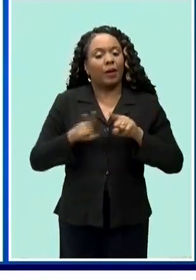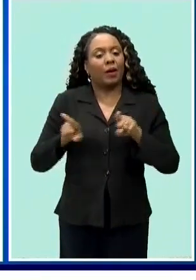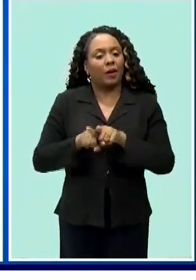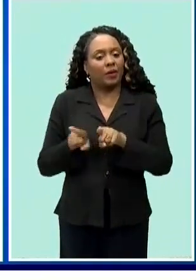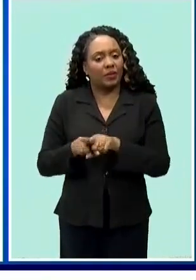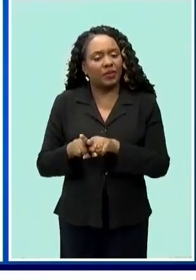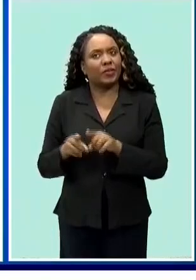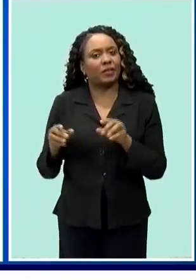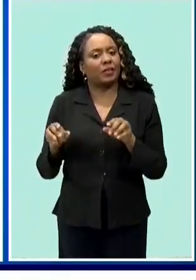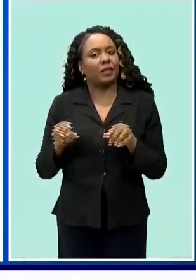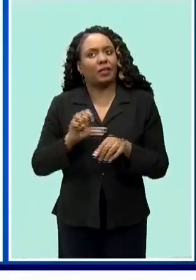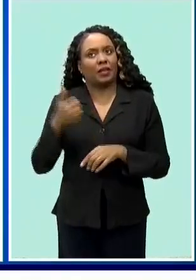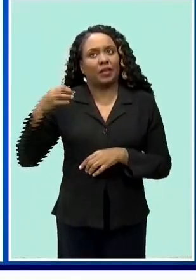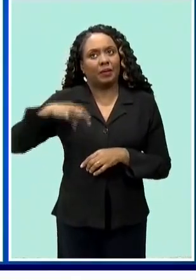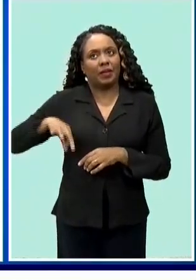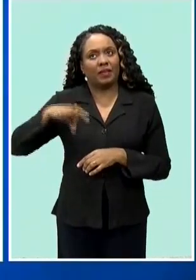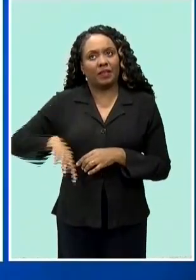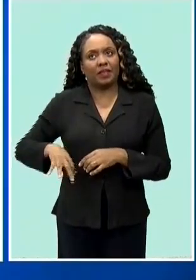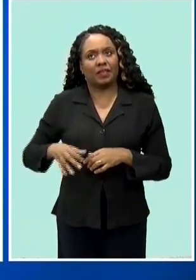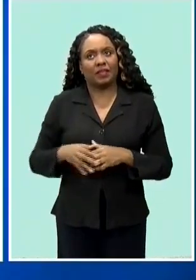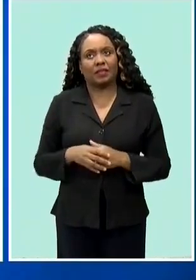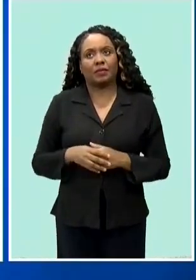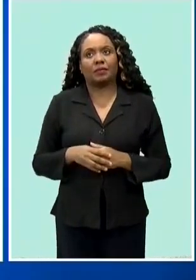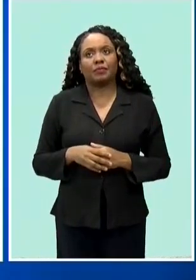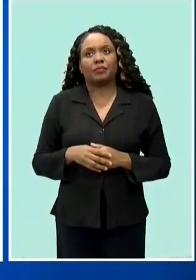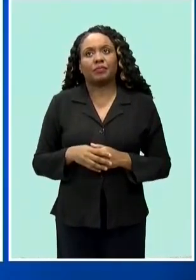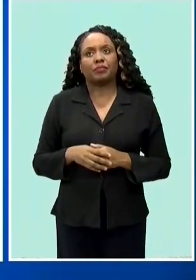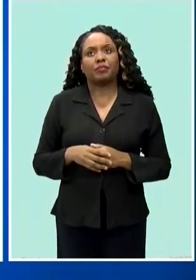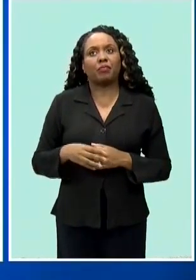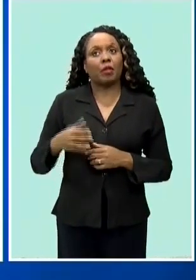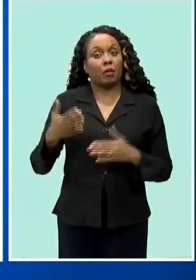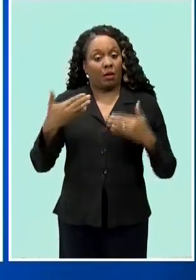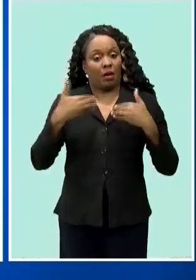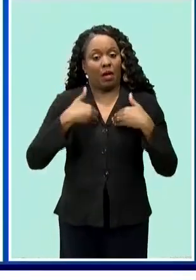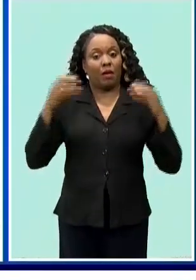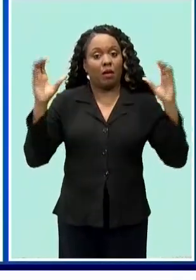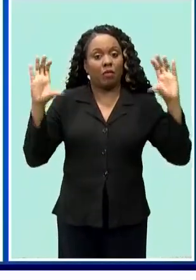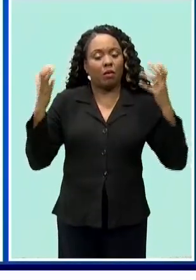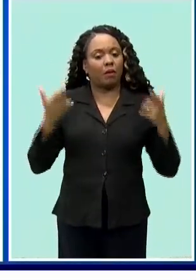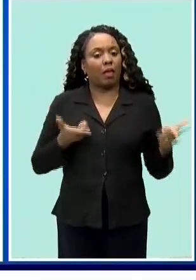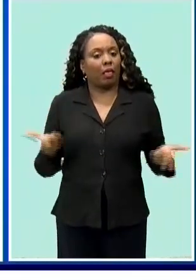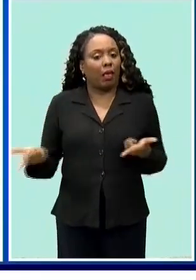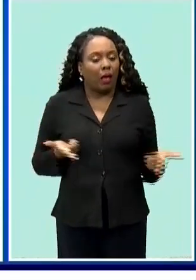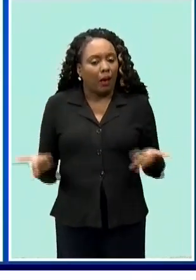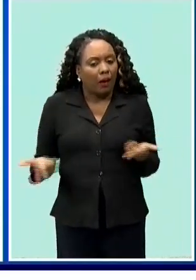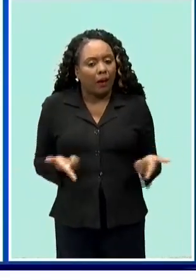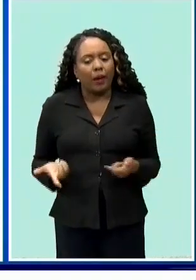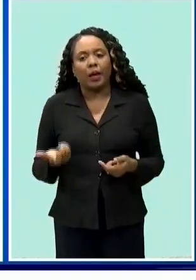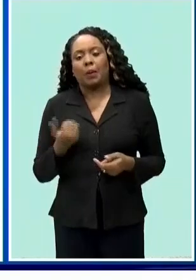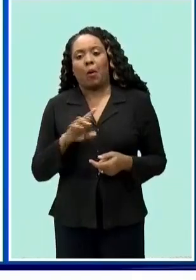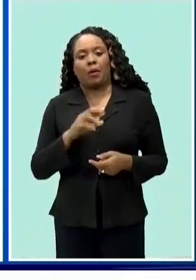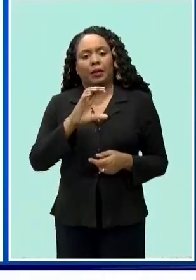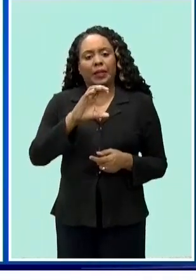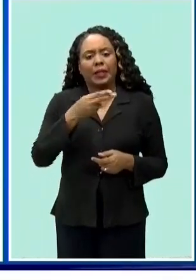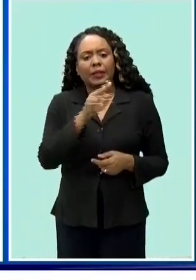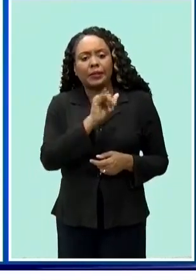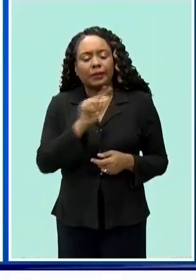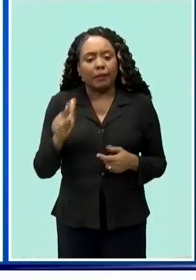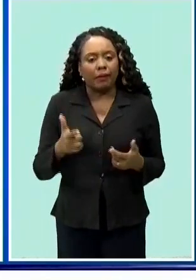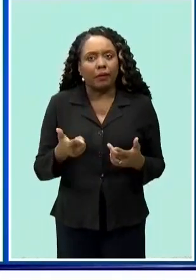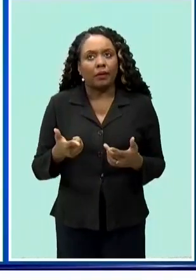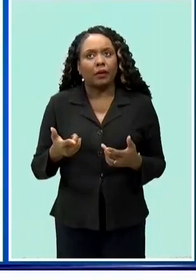had an added benefit. What we're having here, crop over lime, we call it crop over chill. We're doing it with